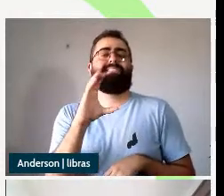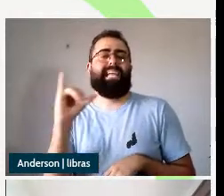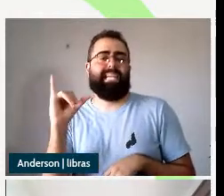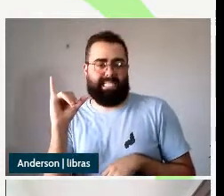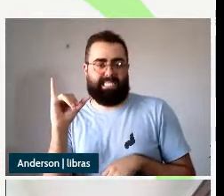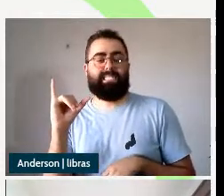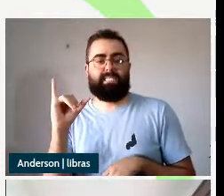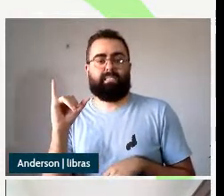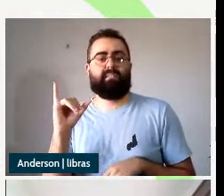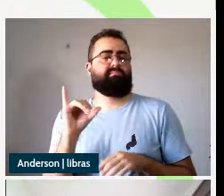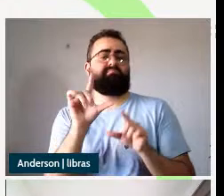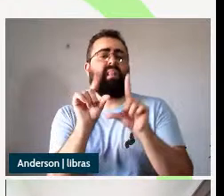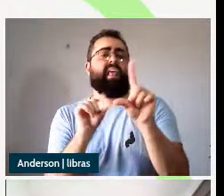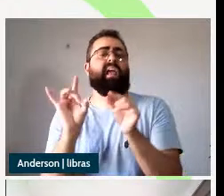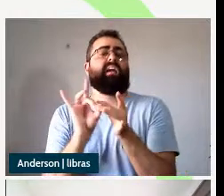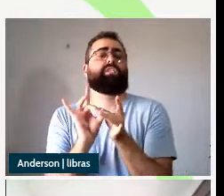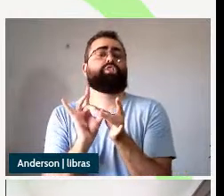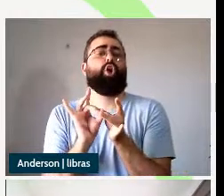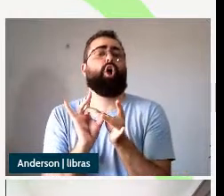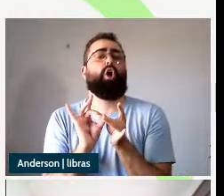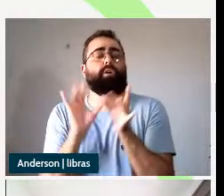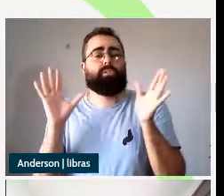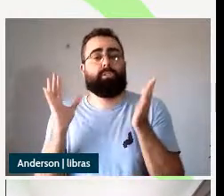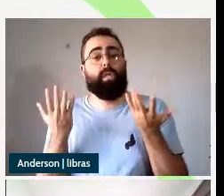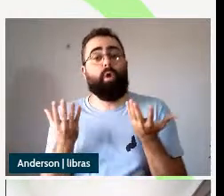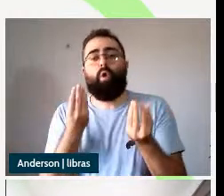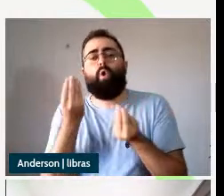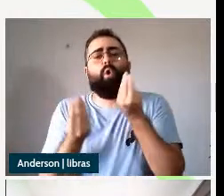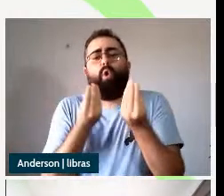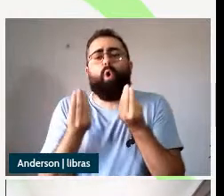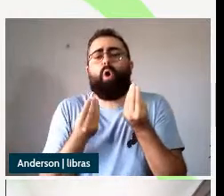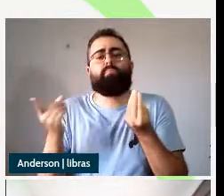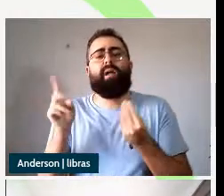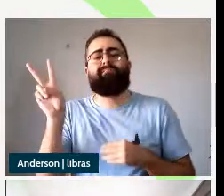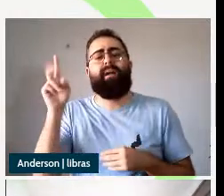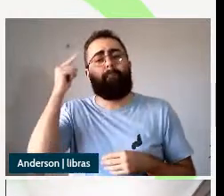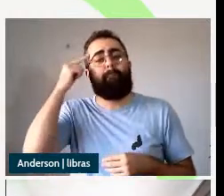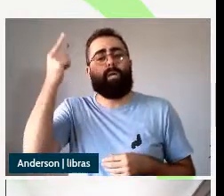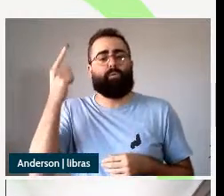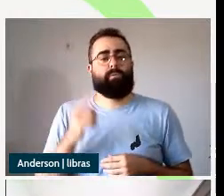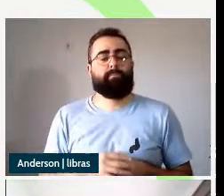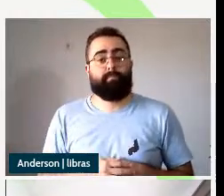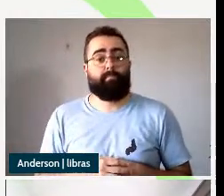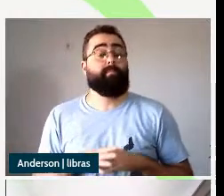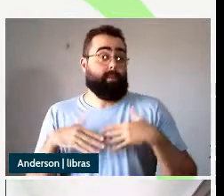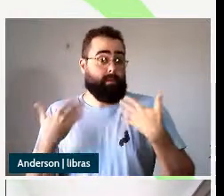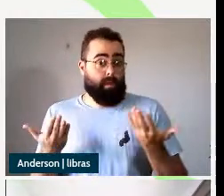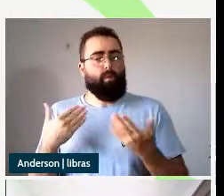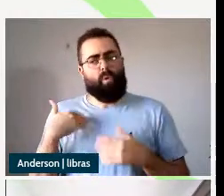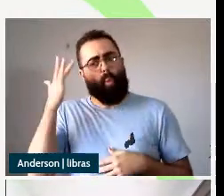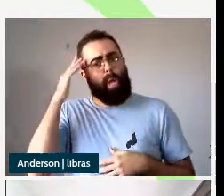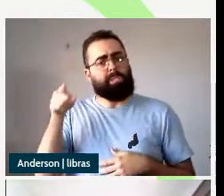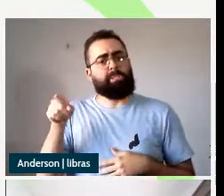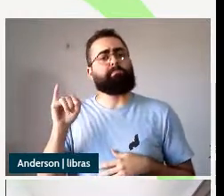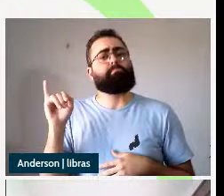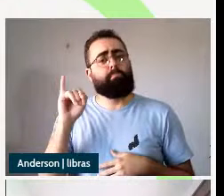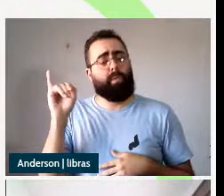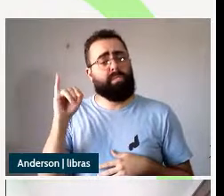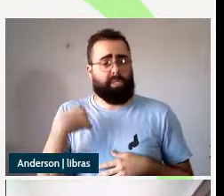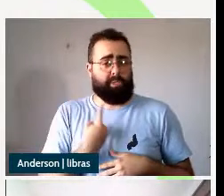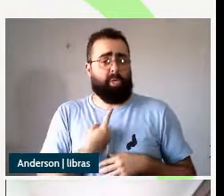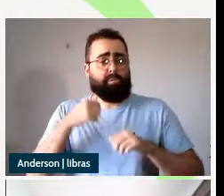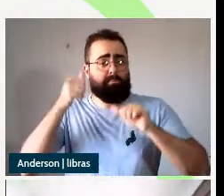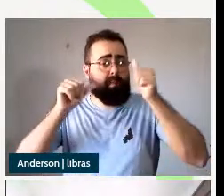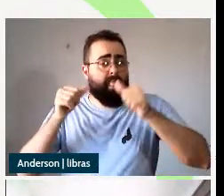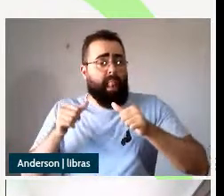to talk about the freedom of choice of free choice A&E. And this is why I think it's very important to take him into account.